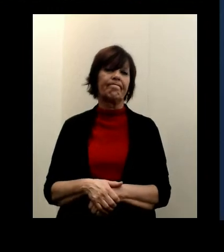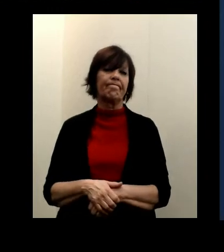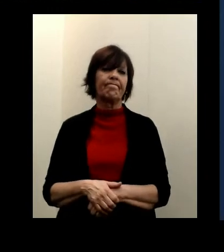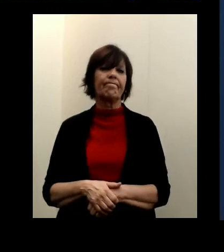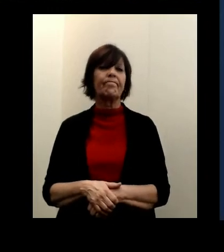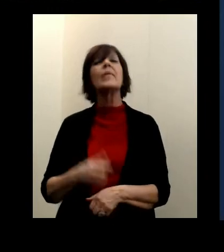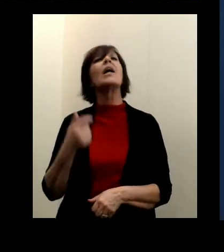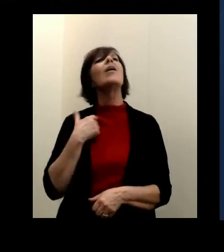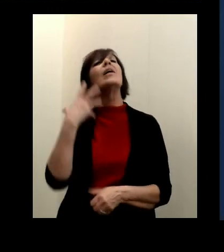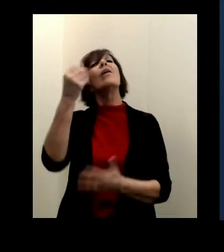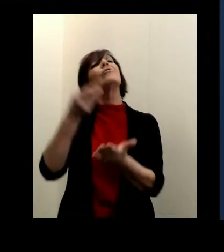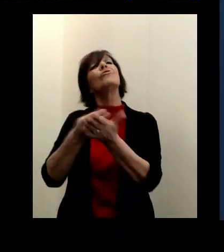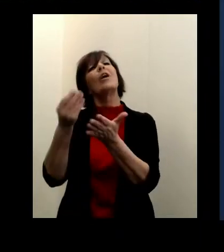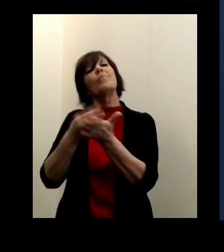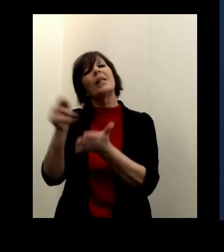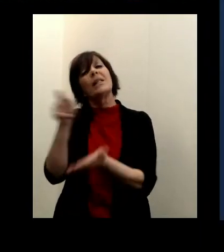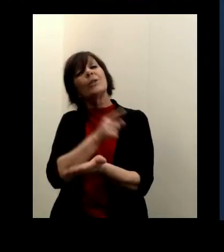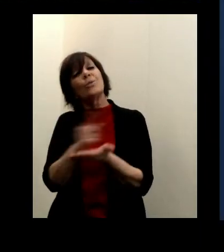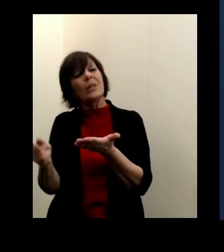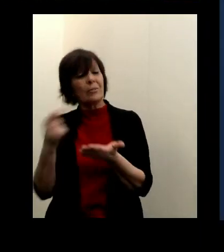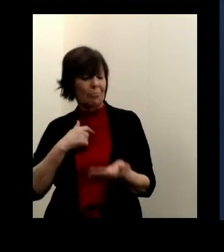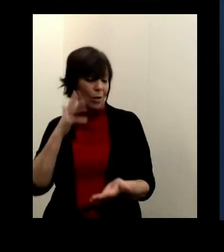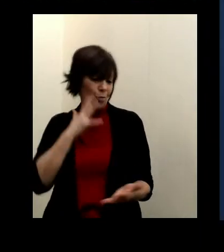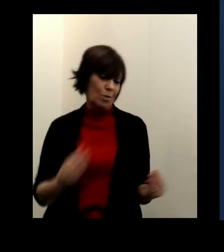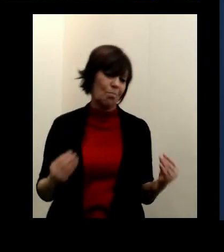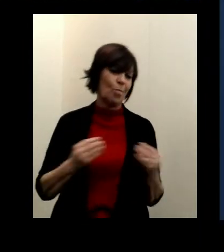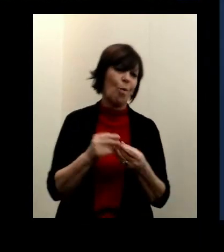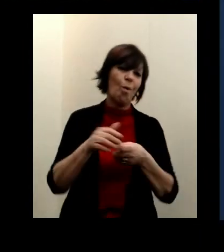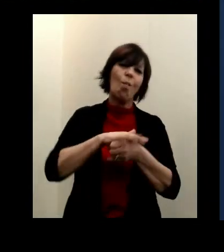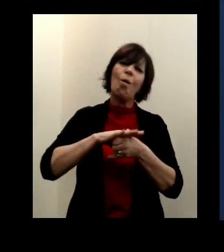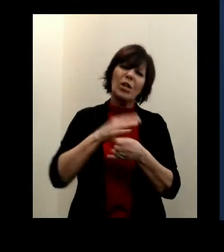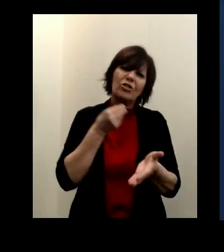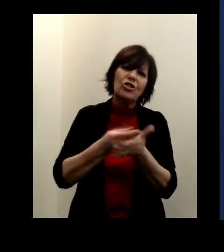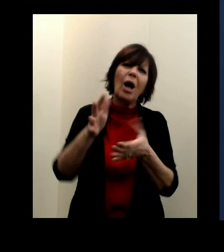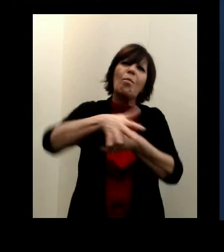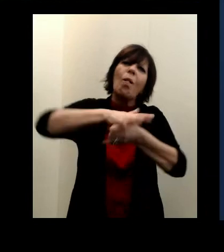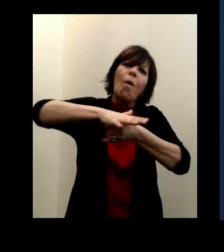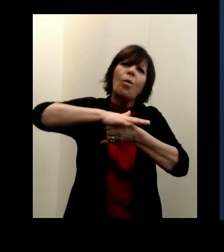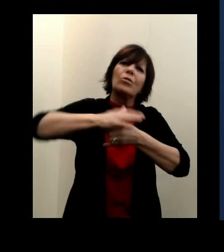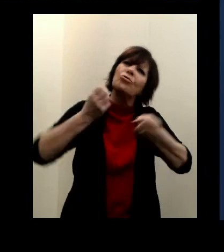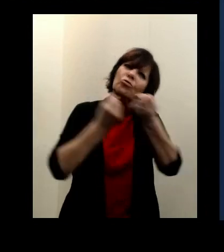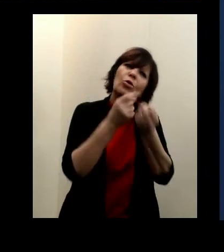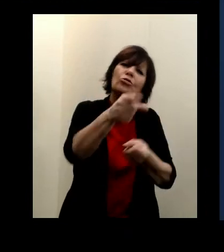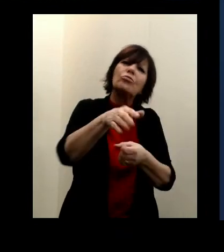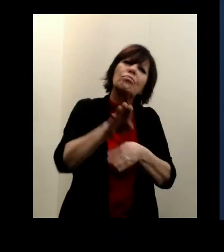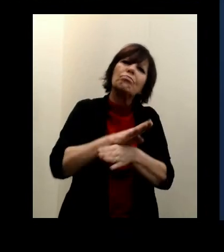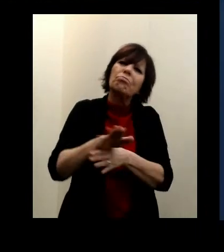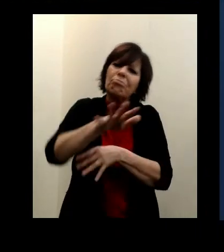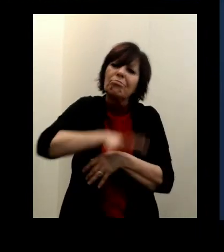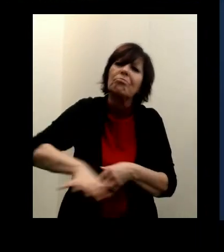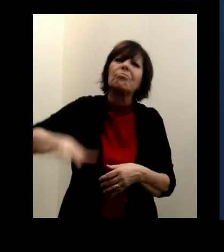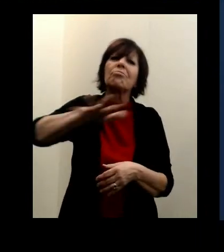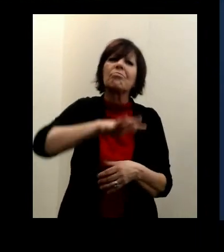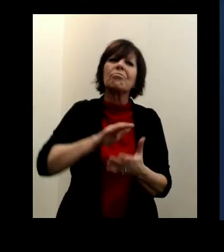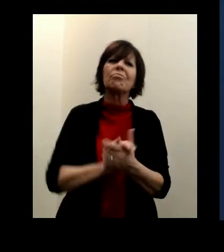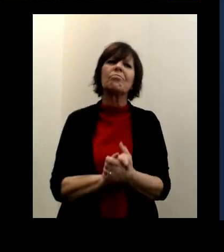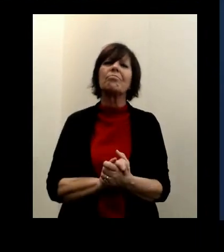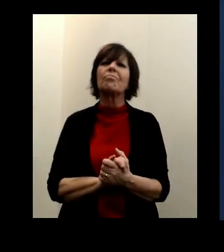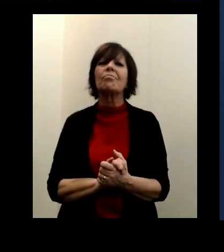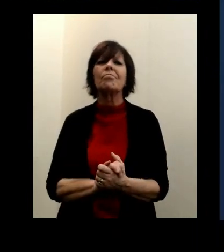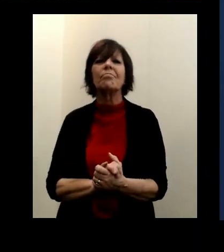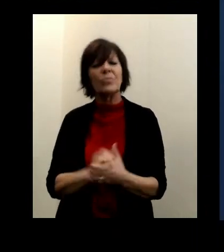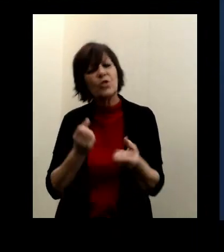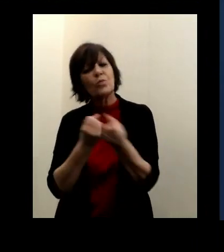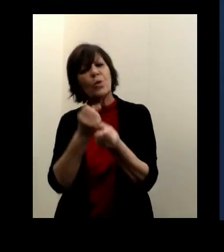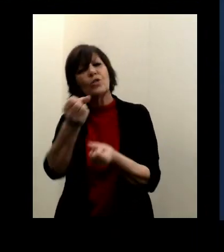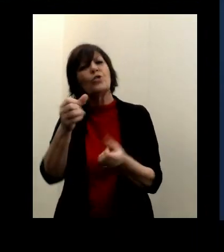I was out shopping earlier this week. I'll be shopping some more locally. We want people to shop local, support Erie County. If you live elsewhere in Western New York, support your